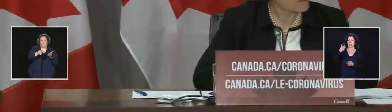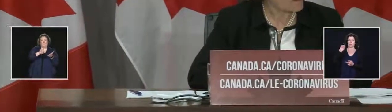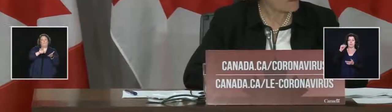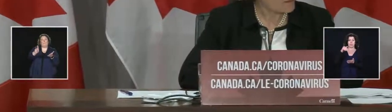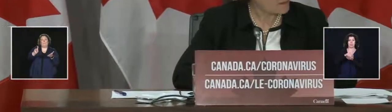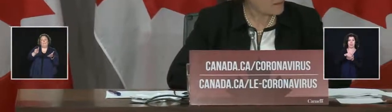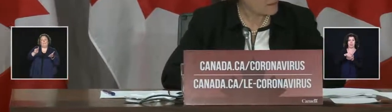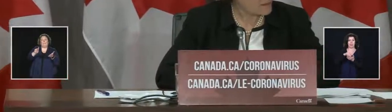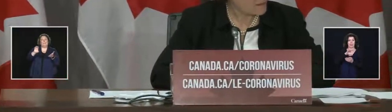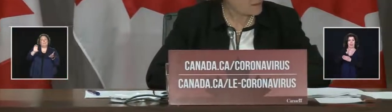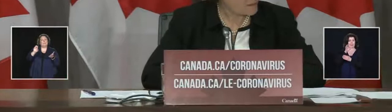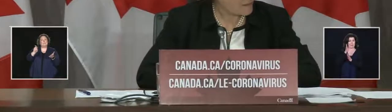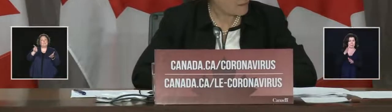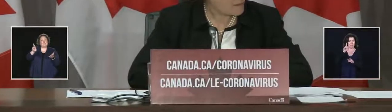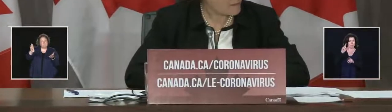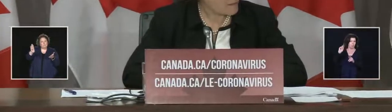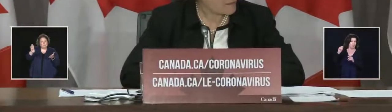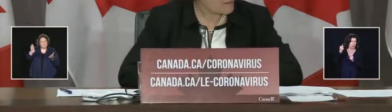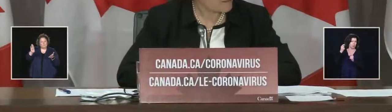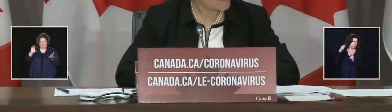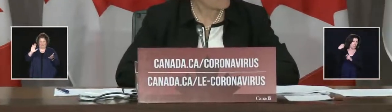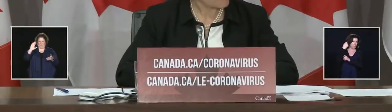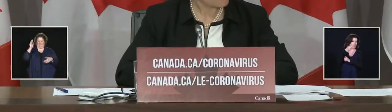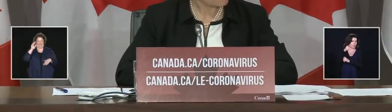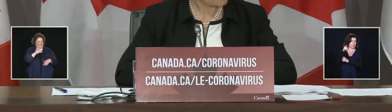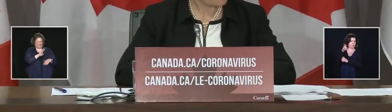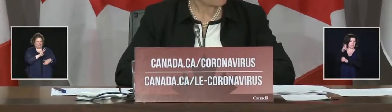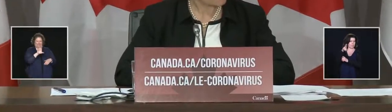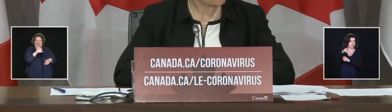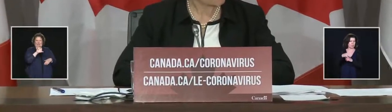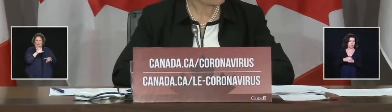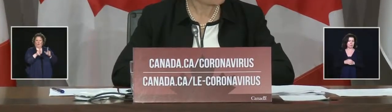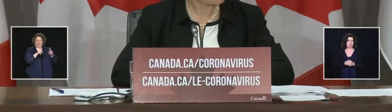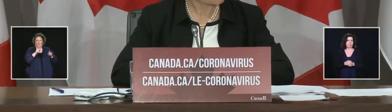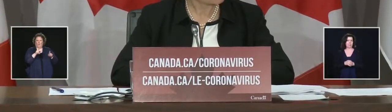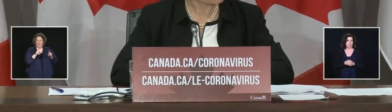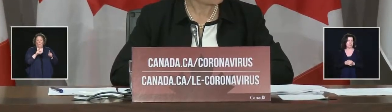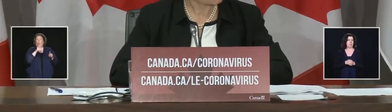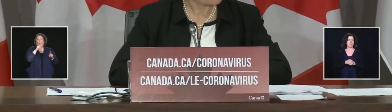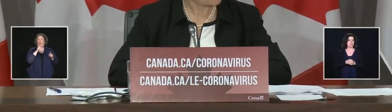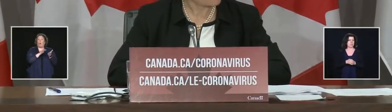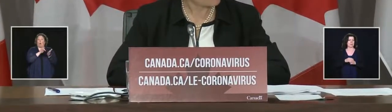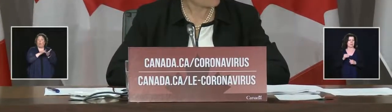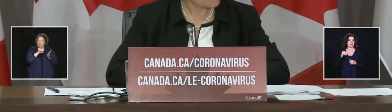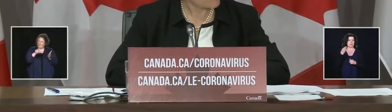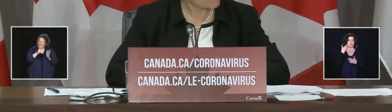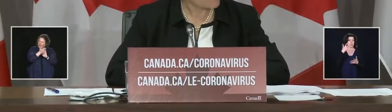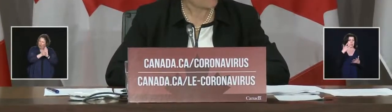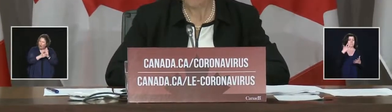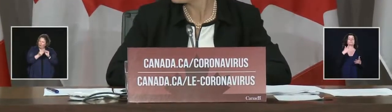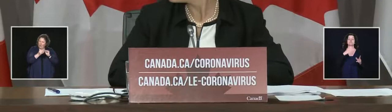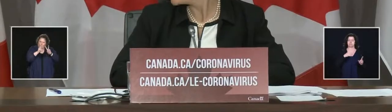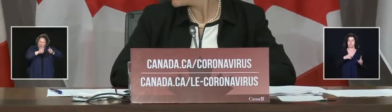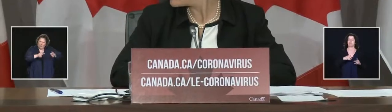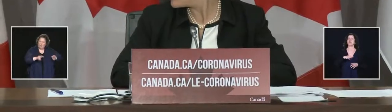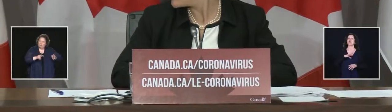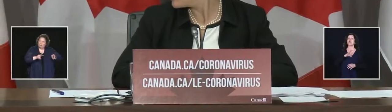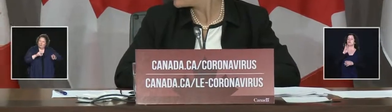that there's another 600 alleged abuses, but they need legislation to look into that. I'm wondering why that's the case.